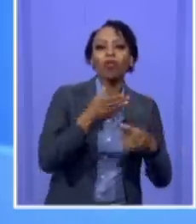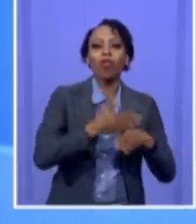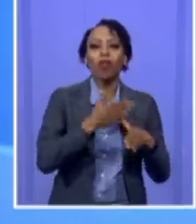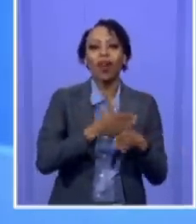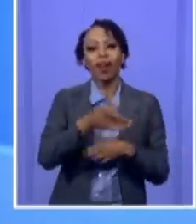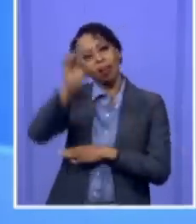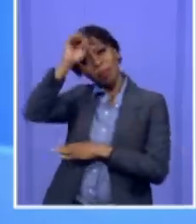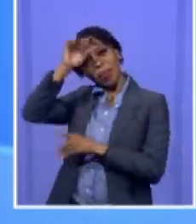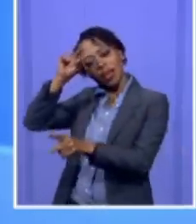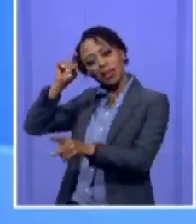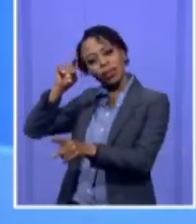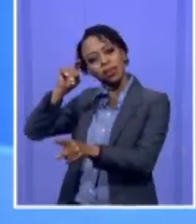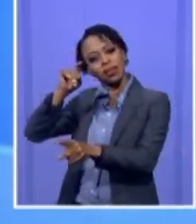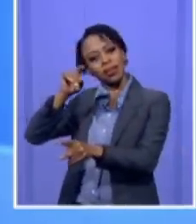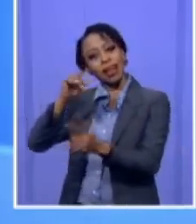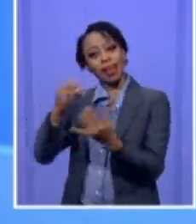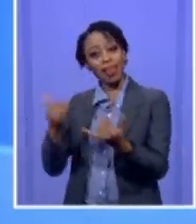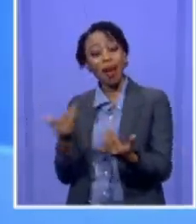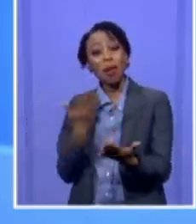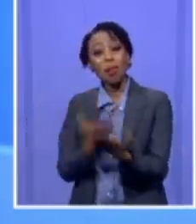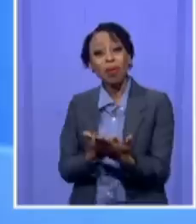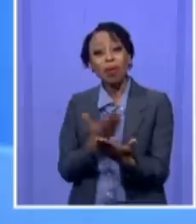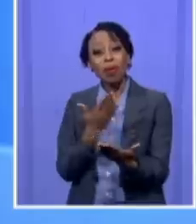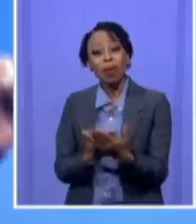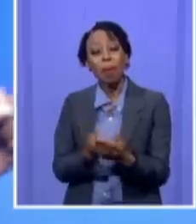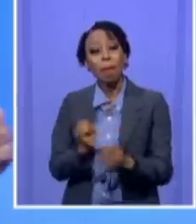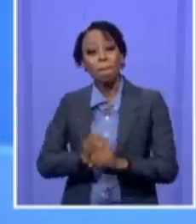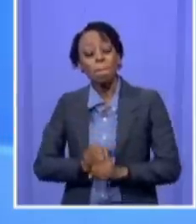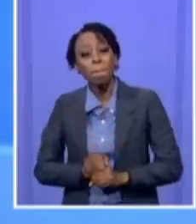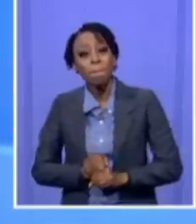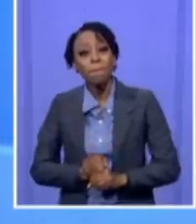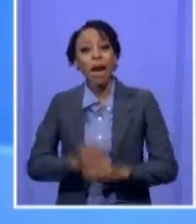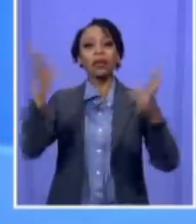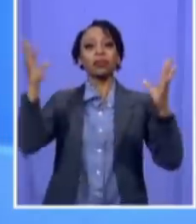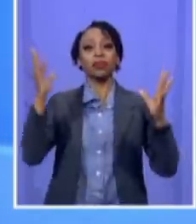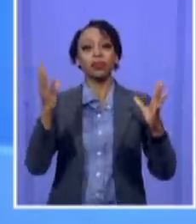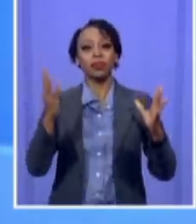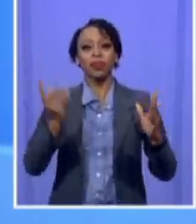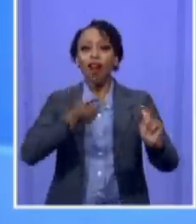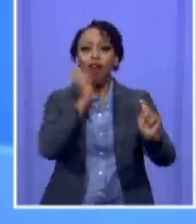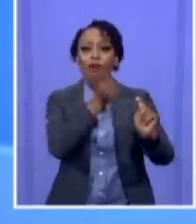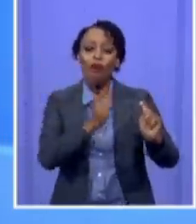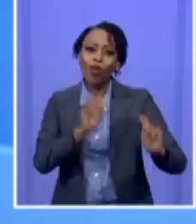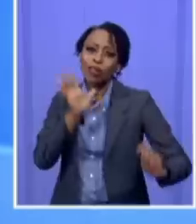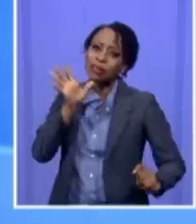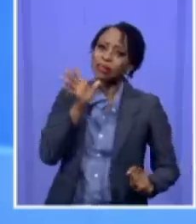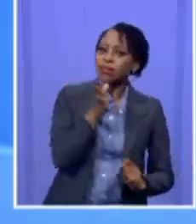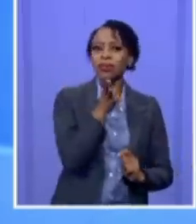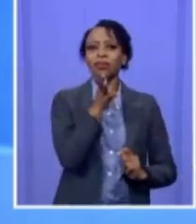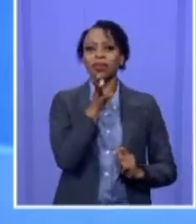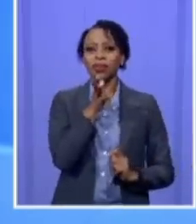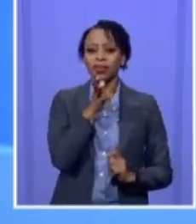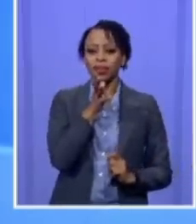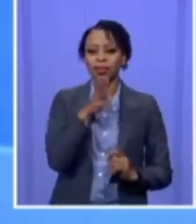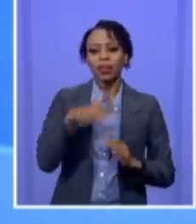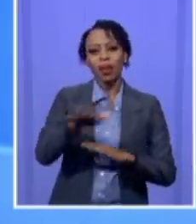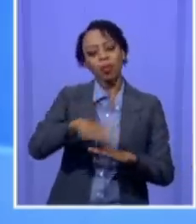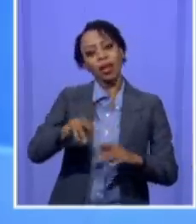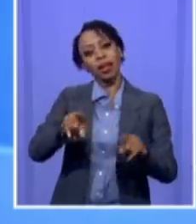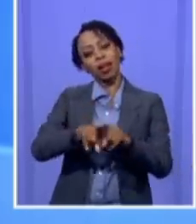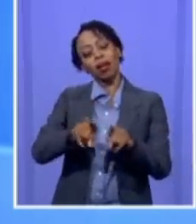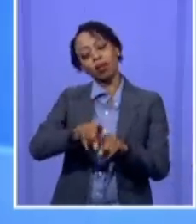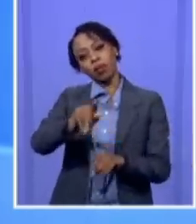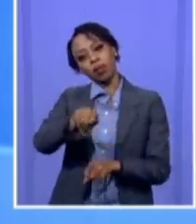mines, the risk of blowing up an entire informal settlement, a place in Pennyville, as you head